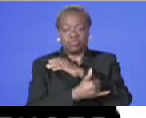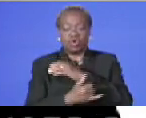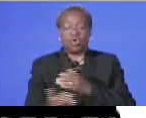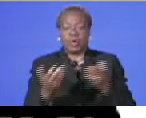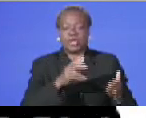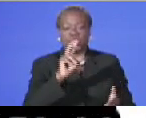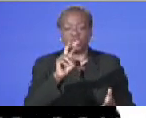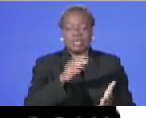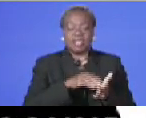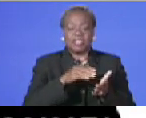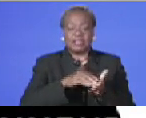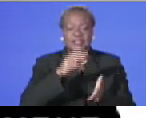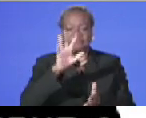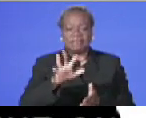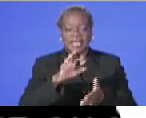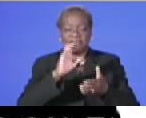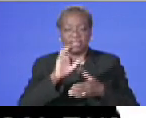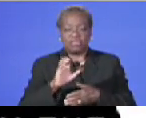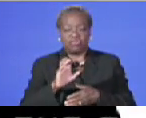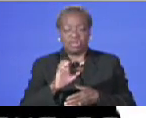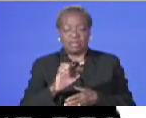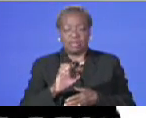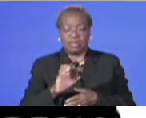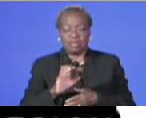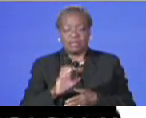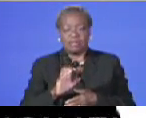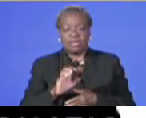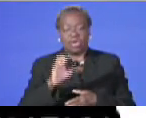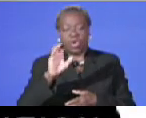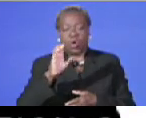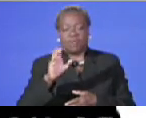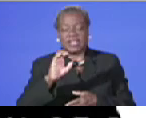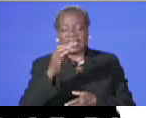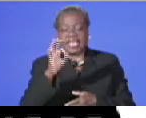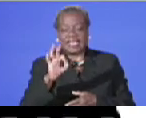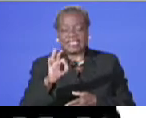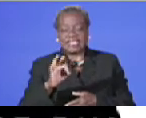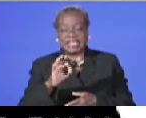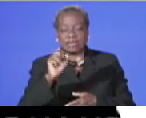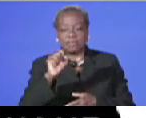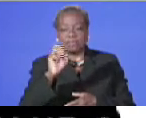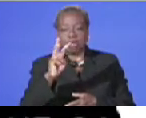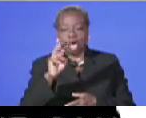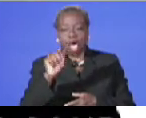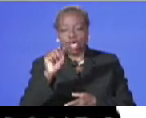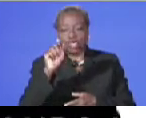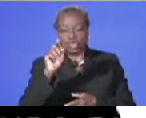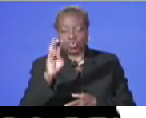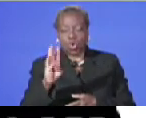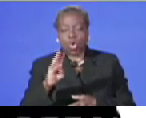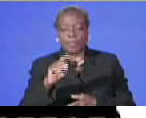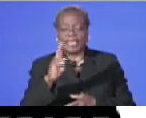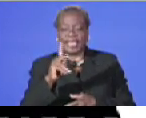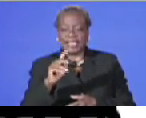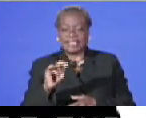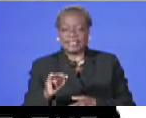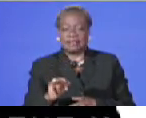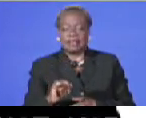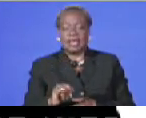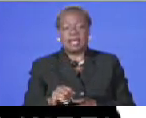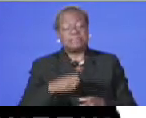2,500 COVID-19 test swab kits. I'm very sad that, such a tremendously gifted,